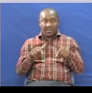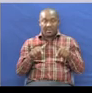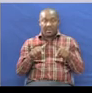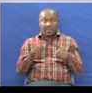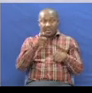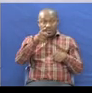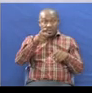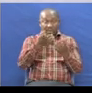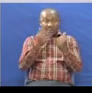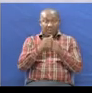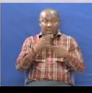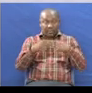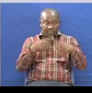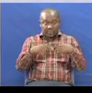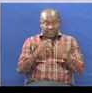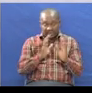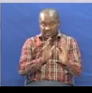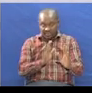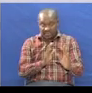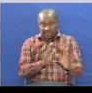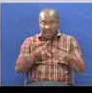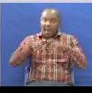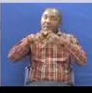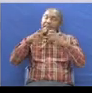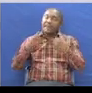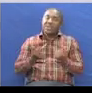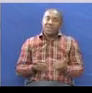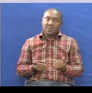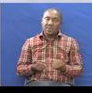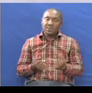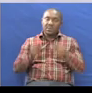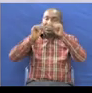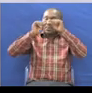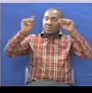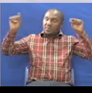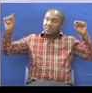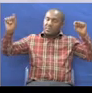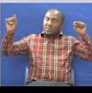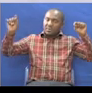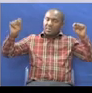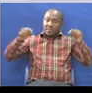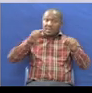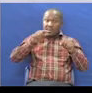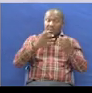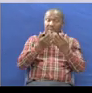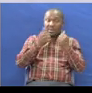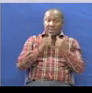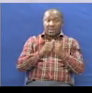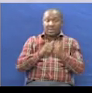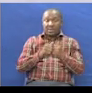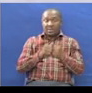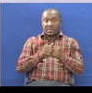you can proceed as it is, but the best thing is that you can get rid of the